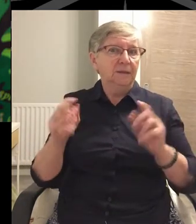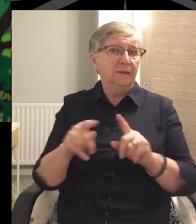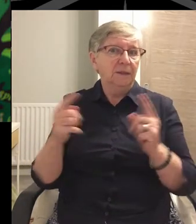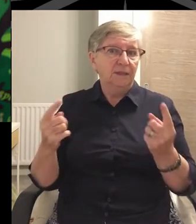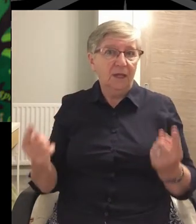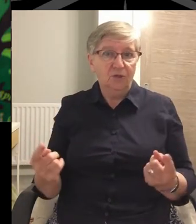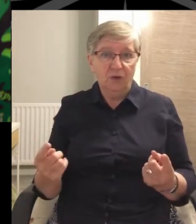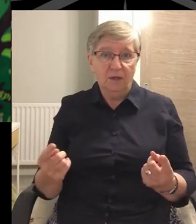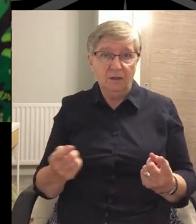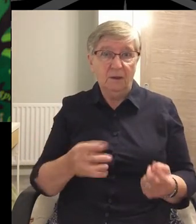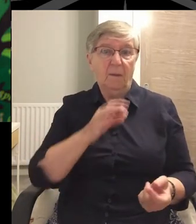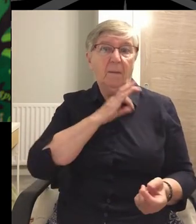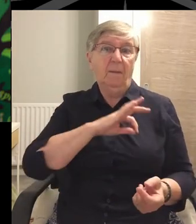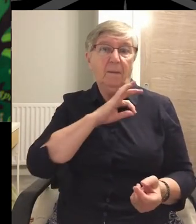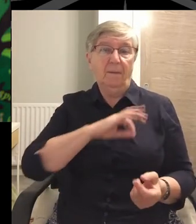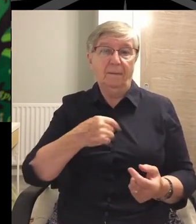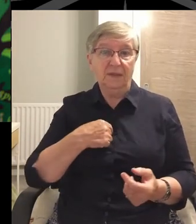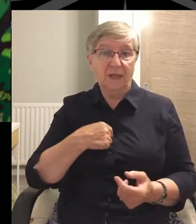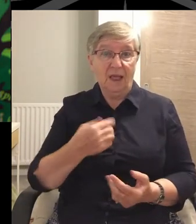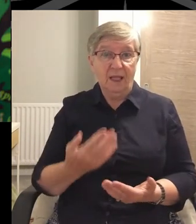events and so on.